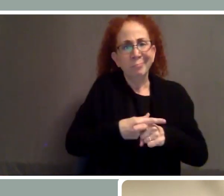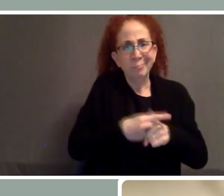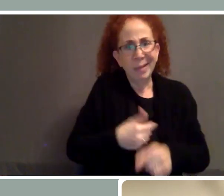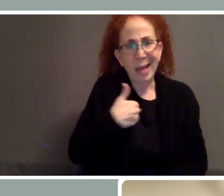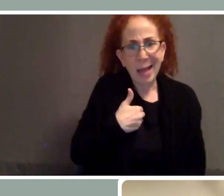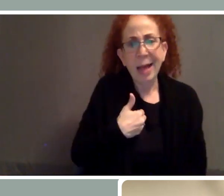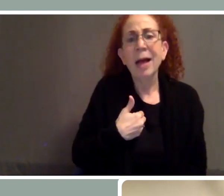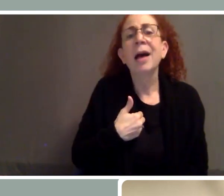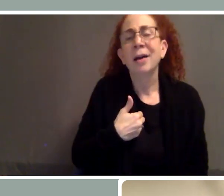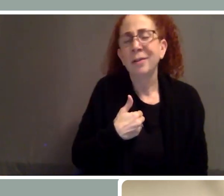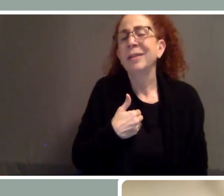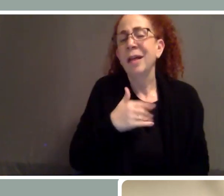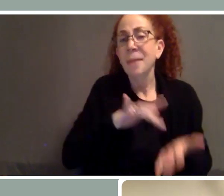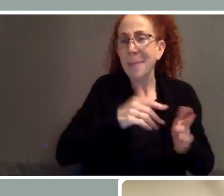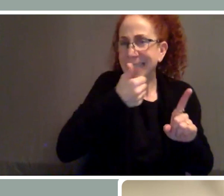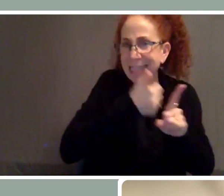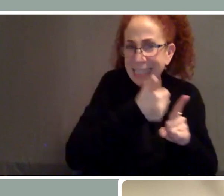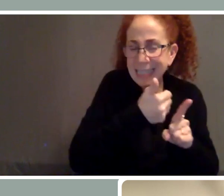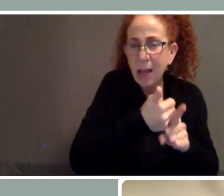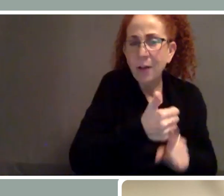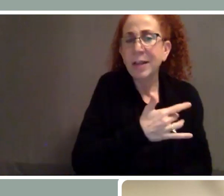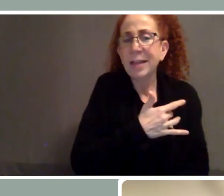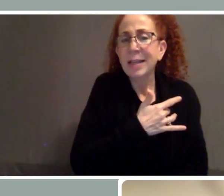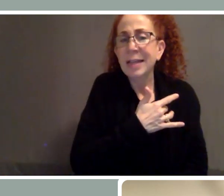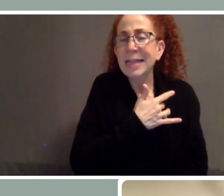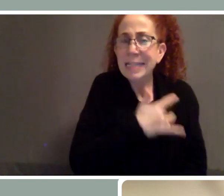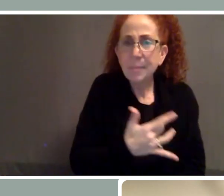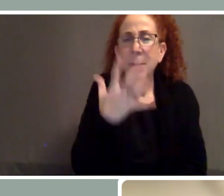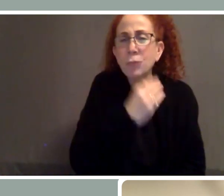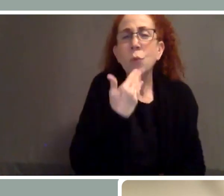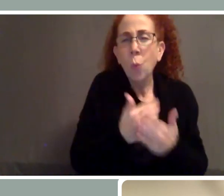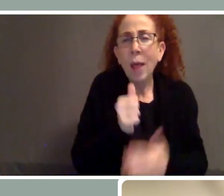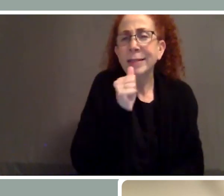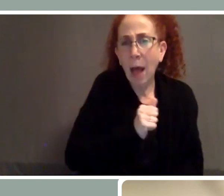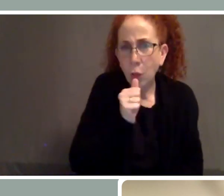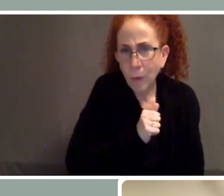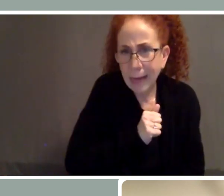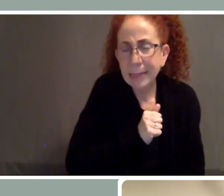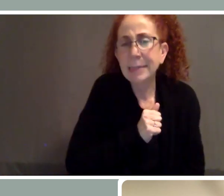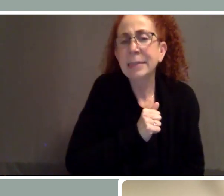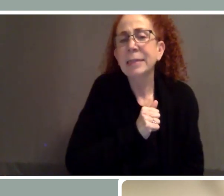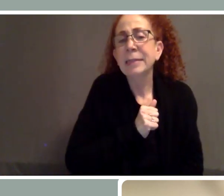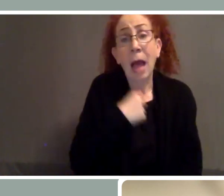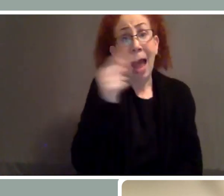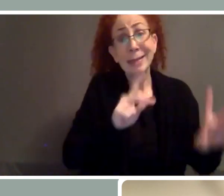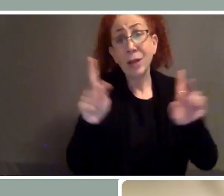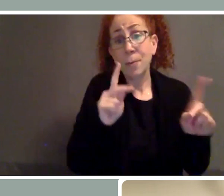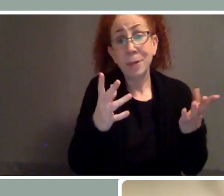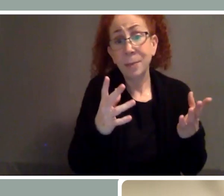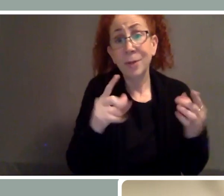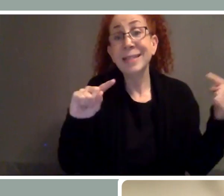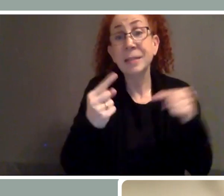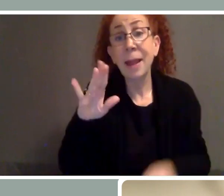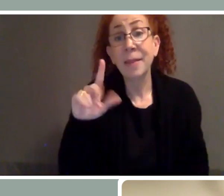fulvestrant itself is typically quite a well-tolerated medication. I tell people literally it's a pain in the